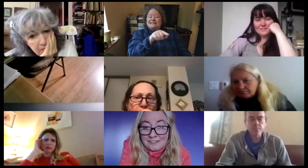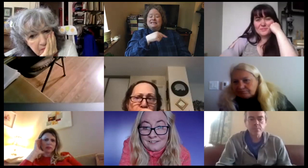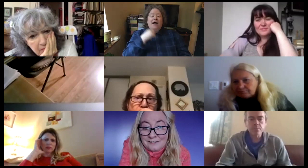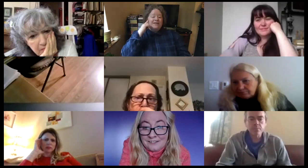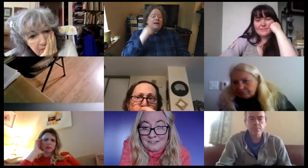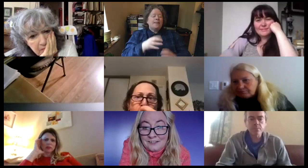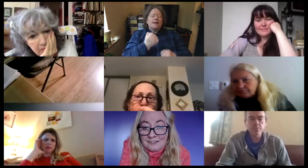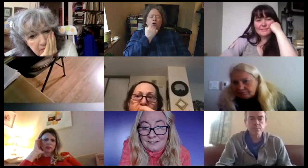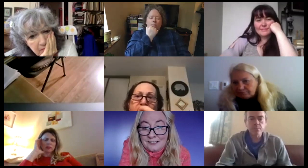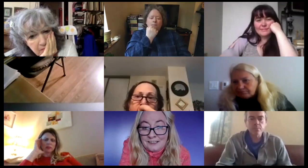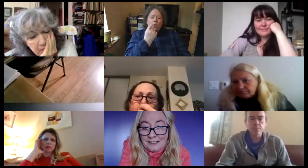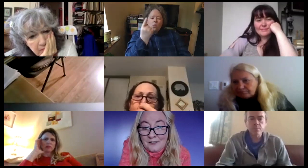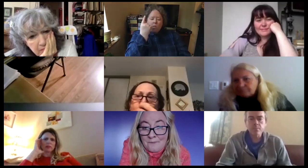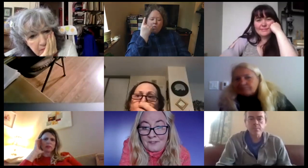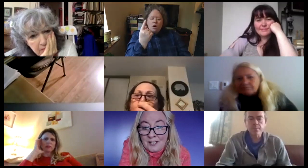Ireland.